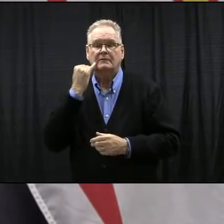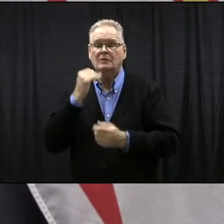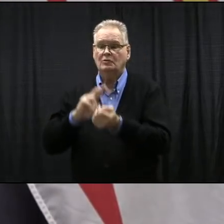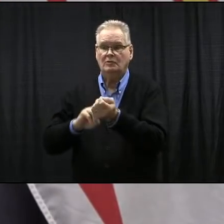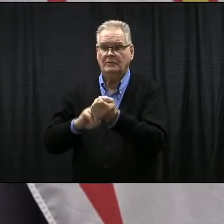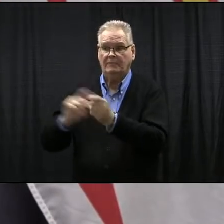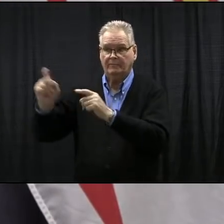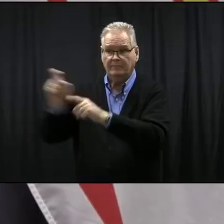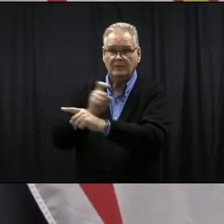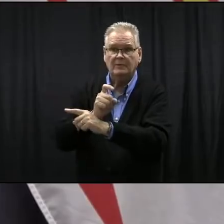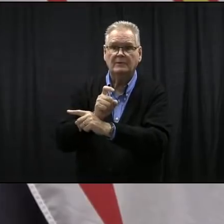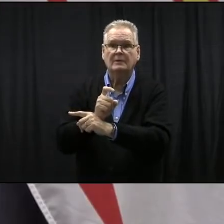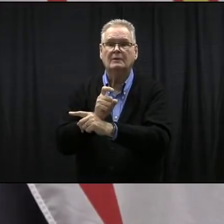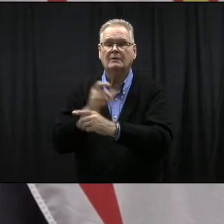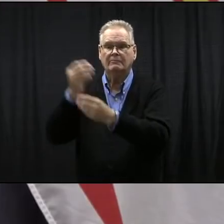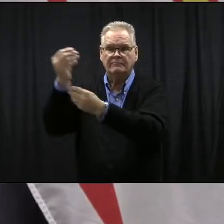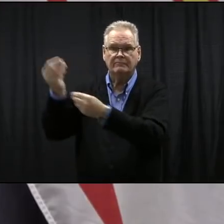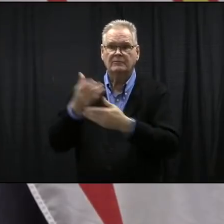to their circumstances.